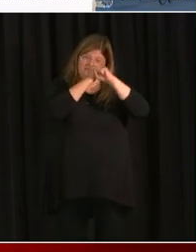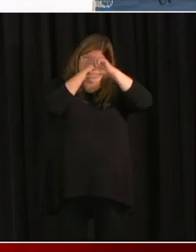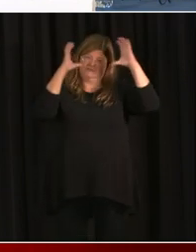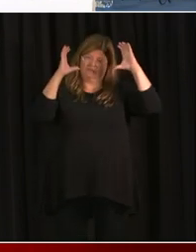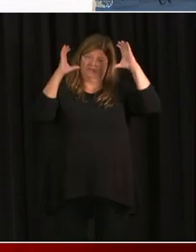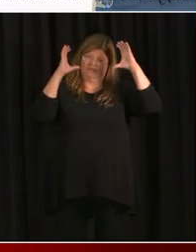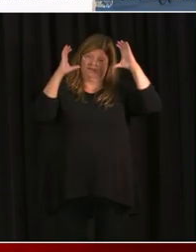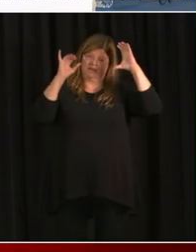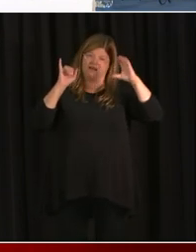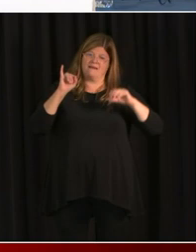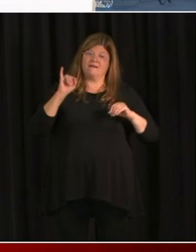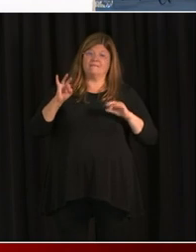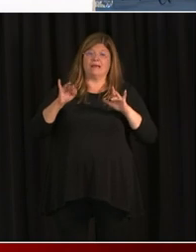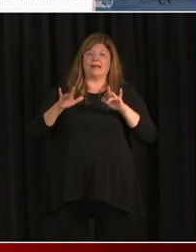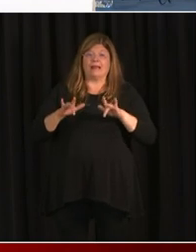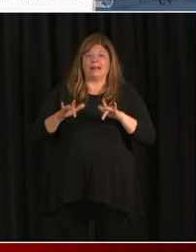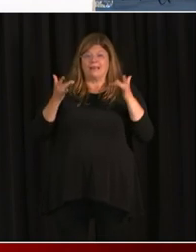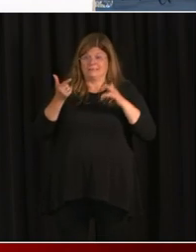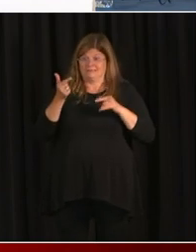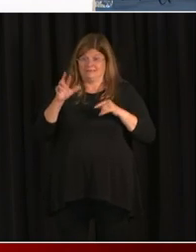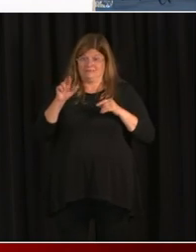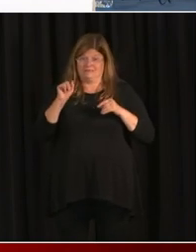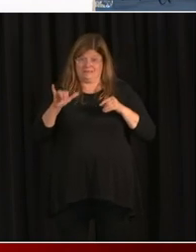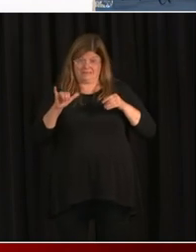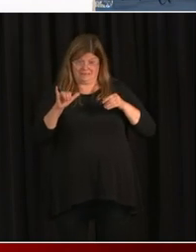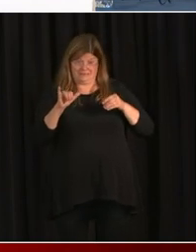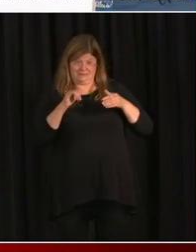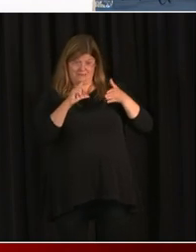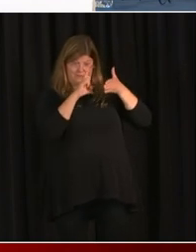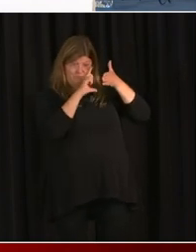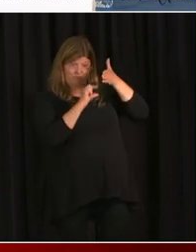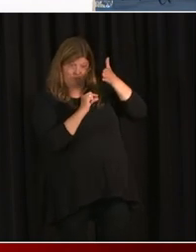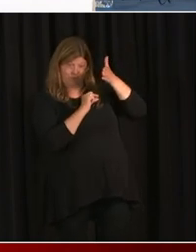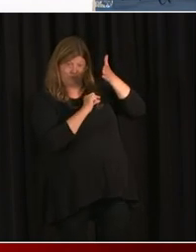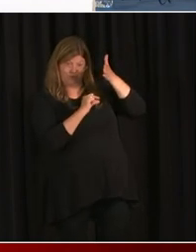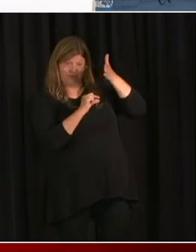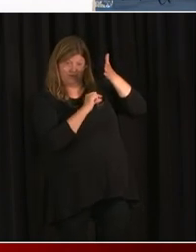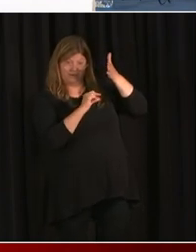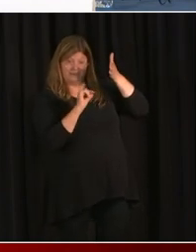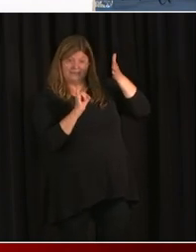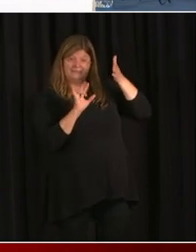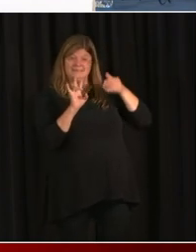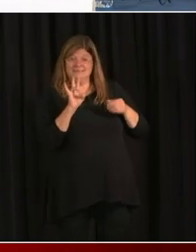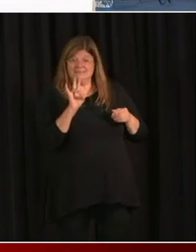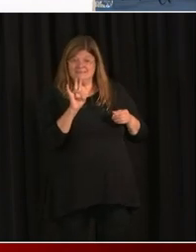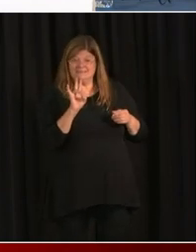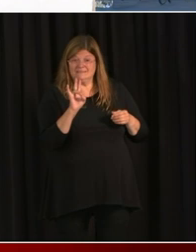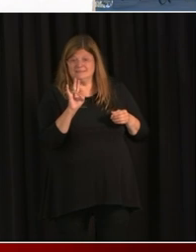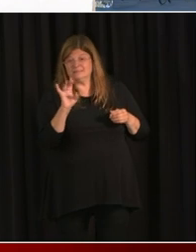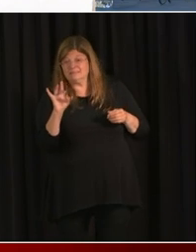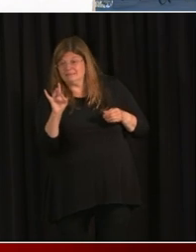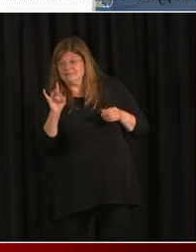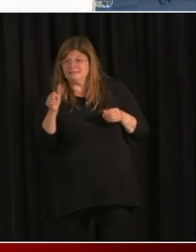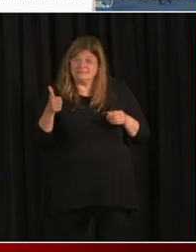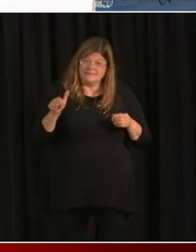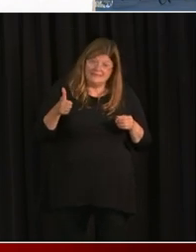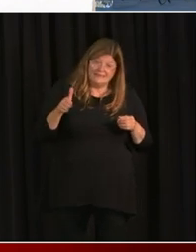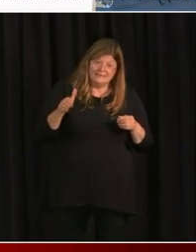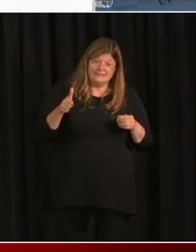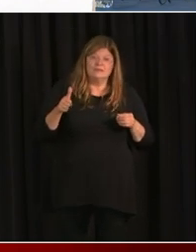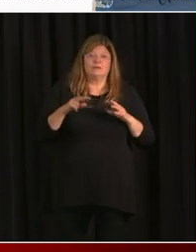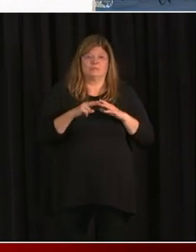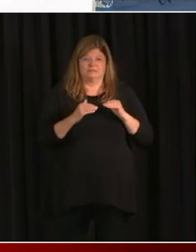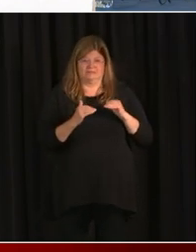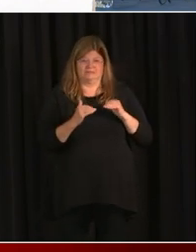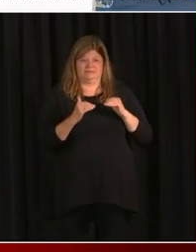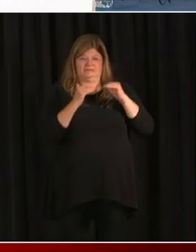the light gray bar were a much smaller number, like 7, 8, 10, we'd also have a higher